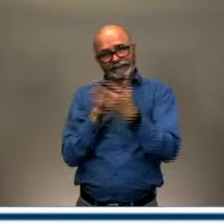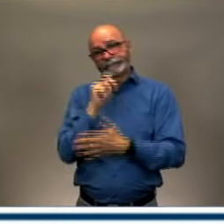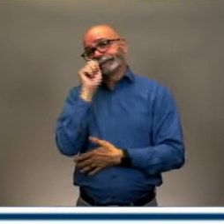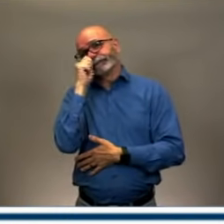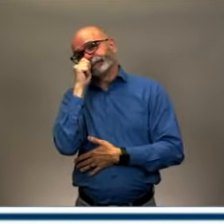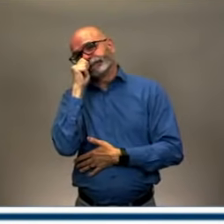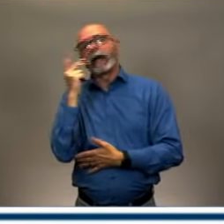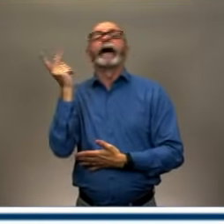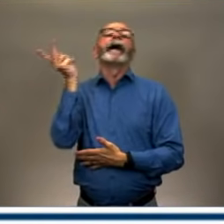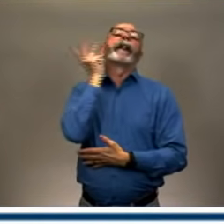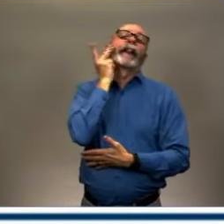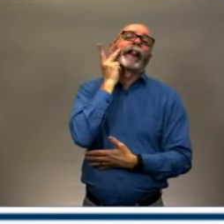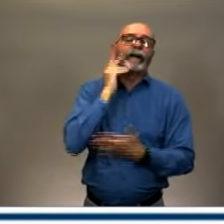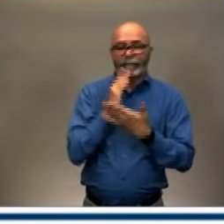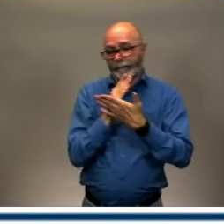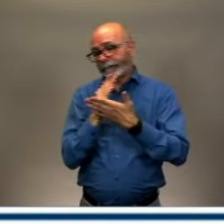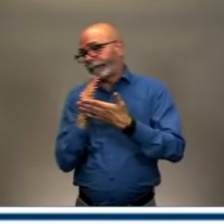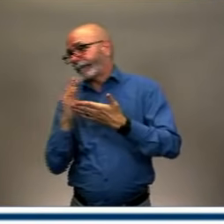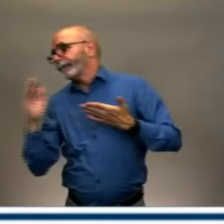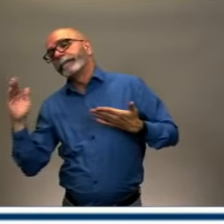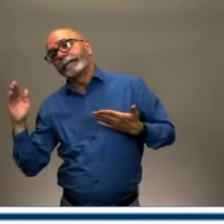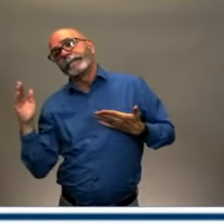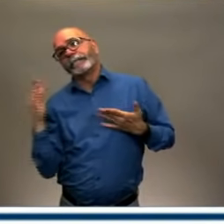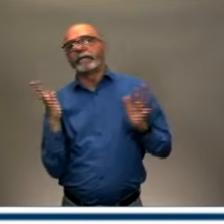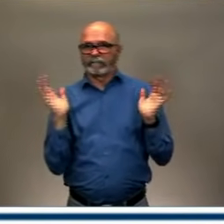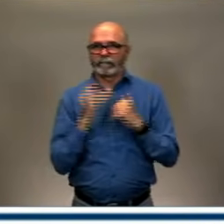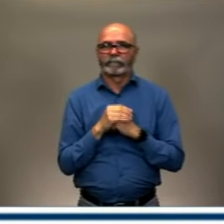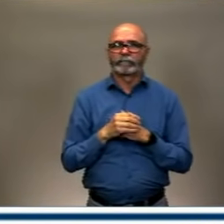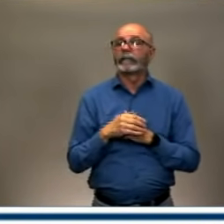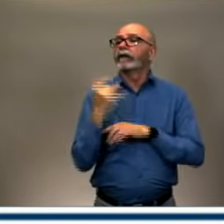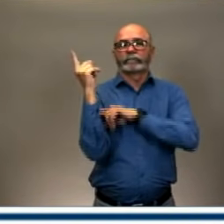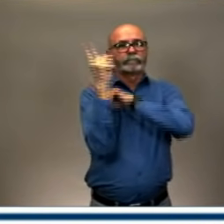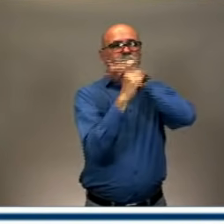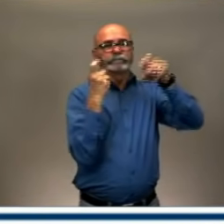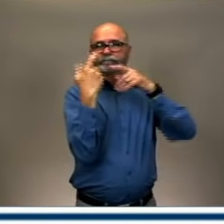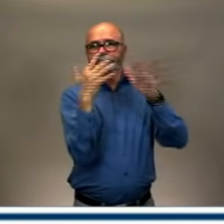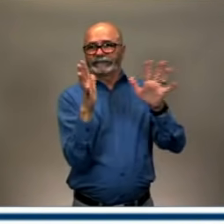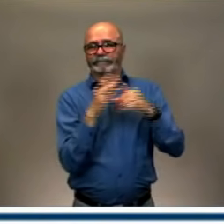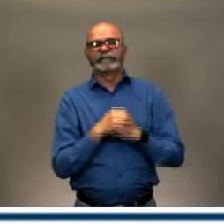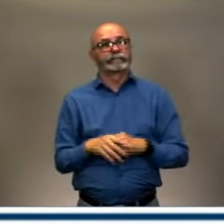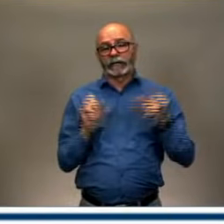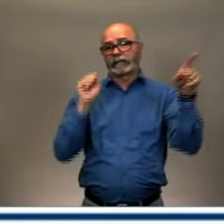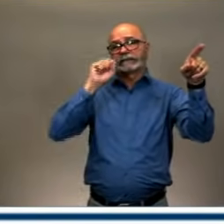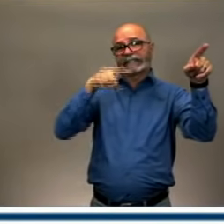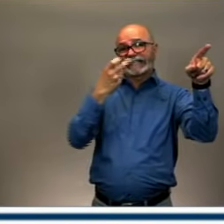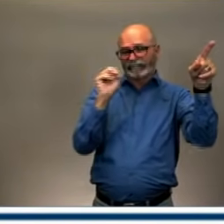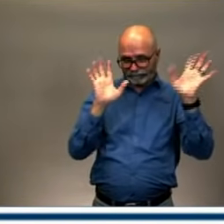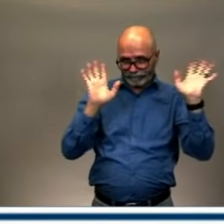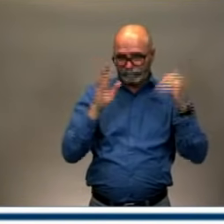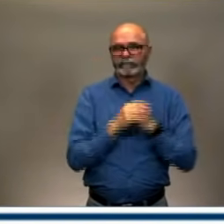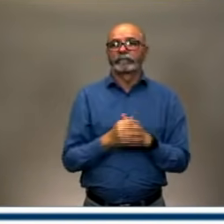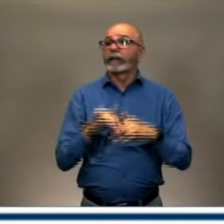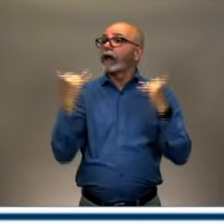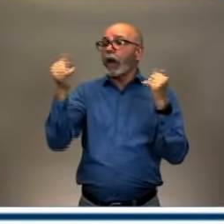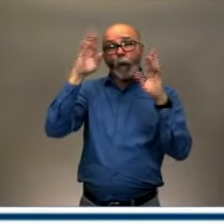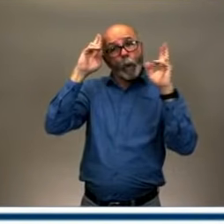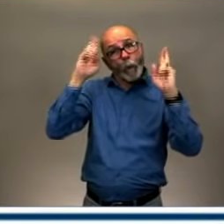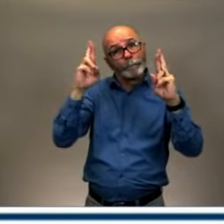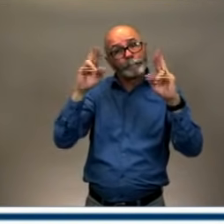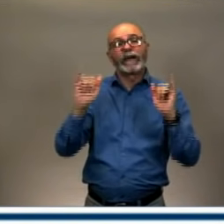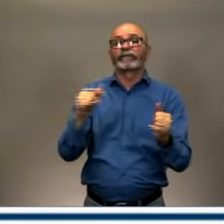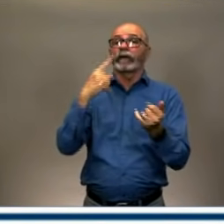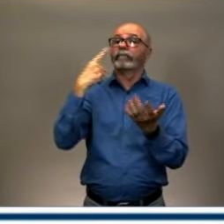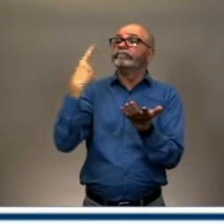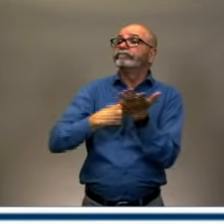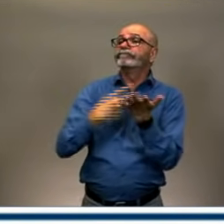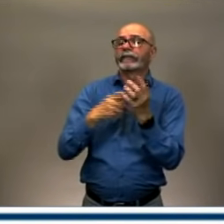chosen. That's all the time that we have today for questions. Thank you, Irwin. I hope that our discussion today around our vaccine rollout offers you some